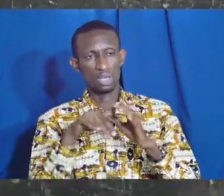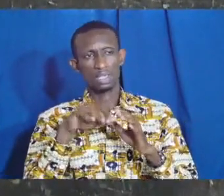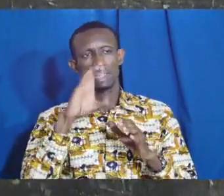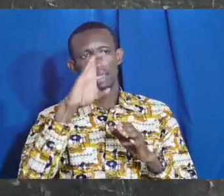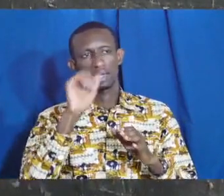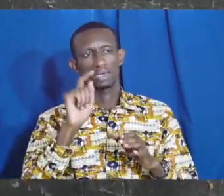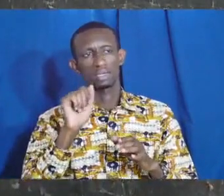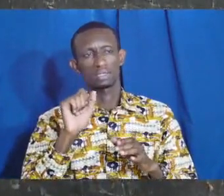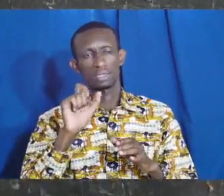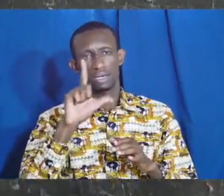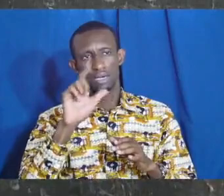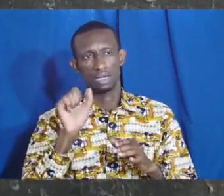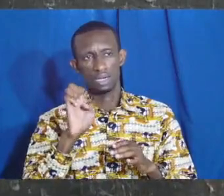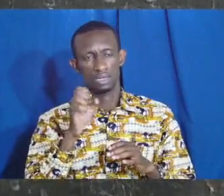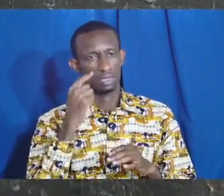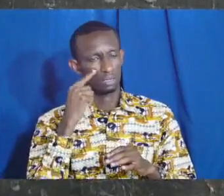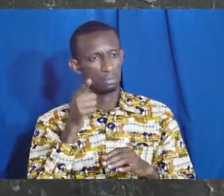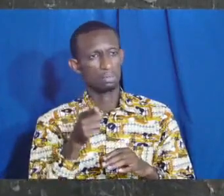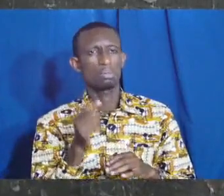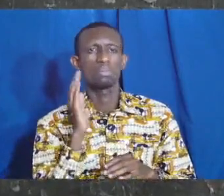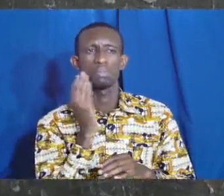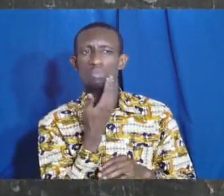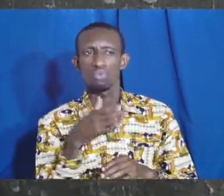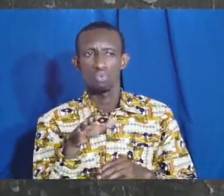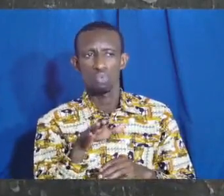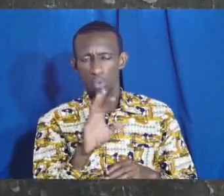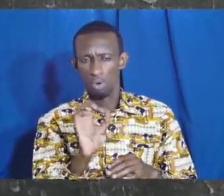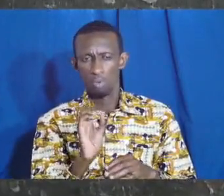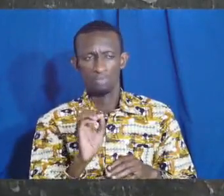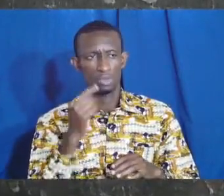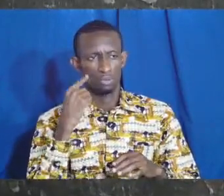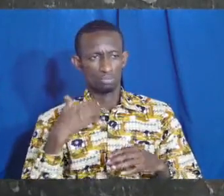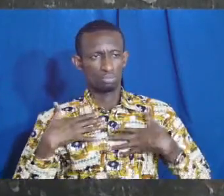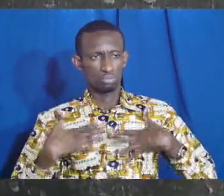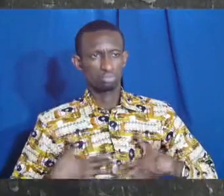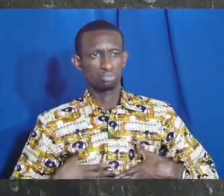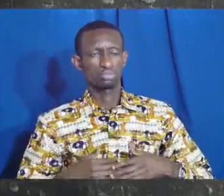found commonly in the liver, all right, which helps